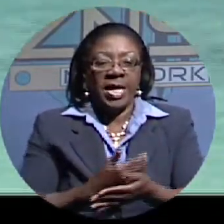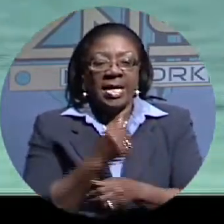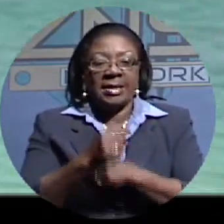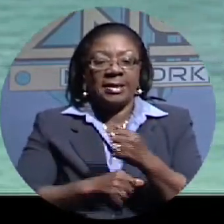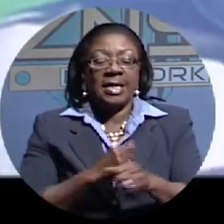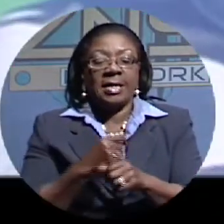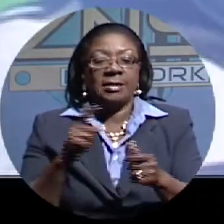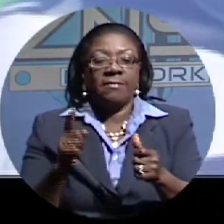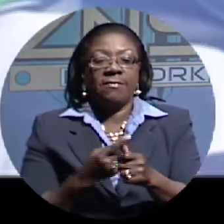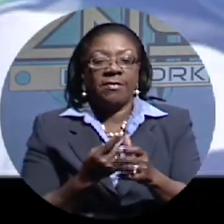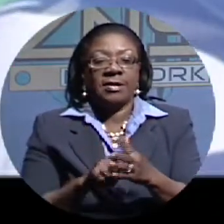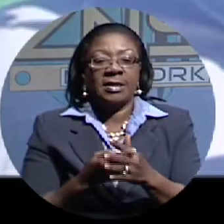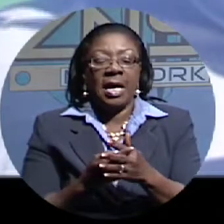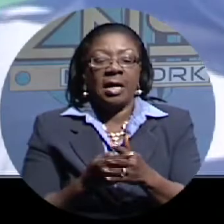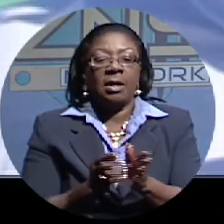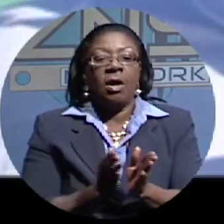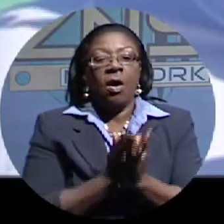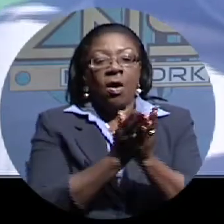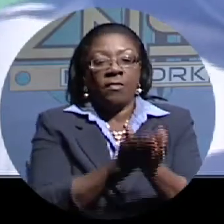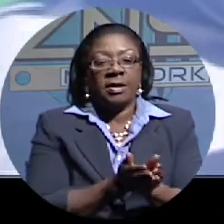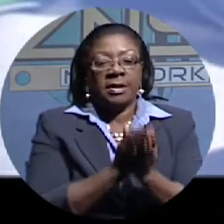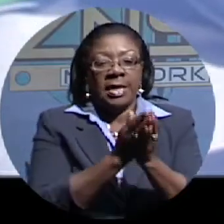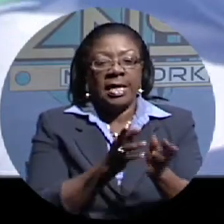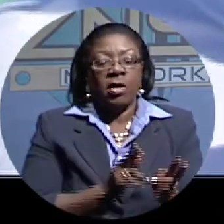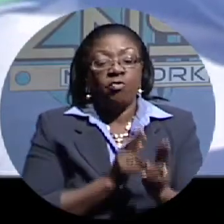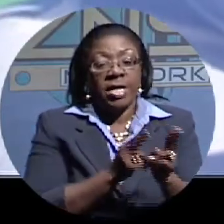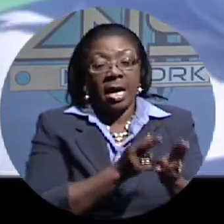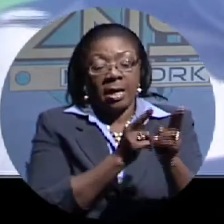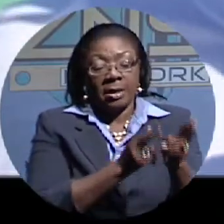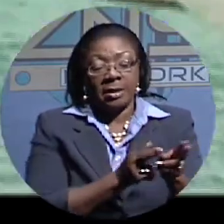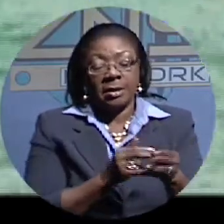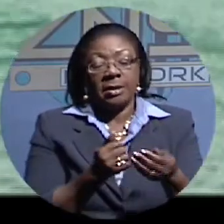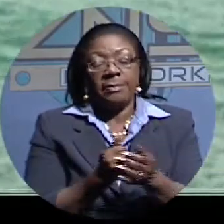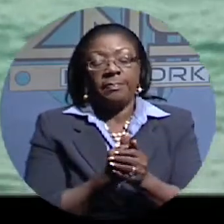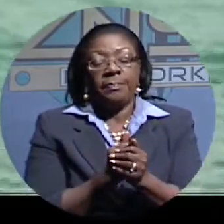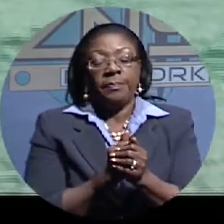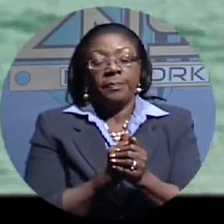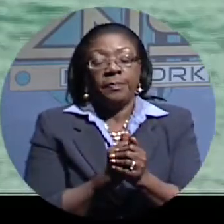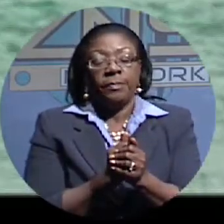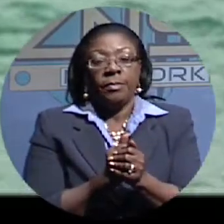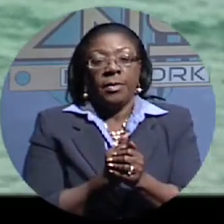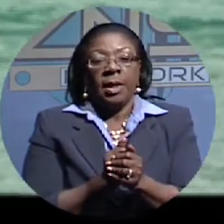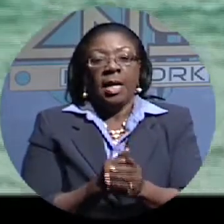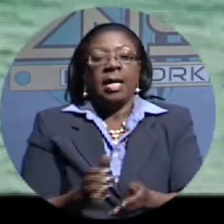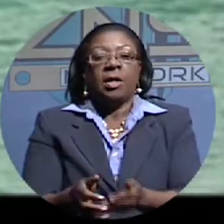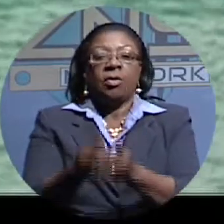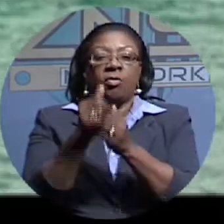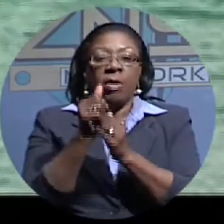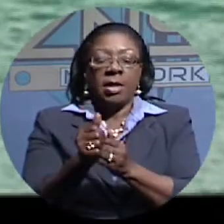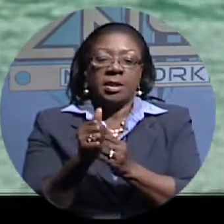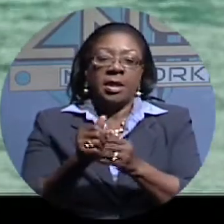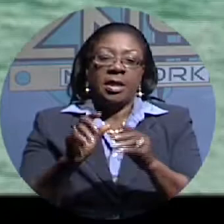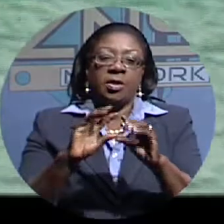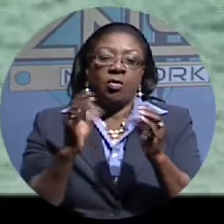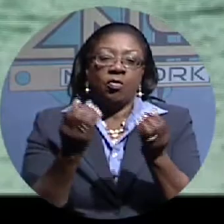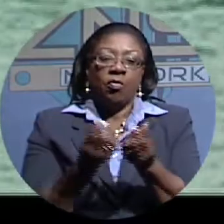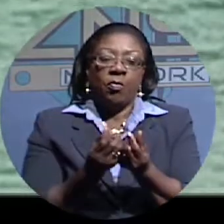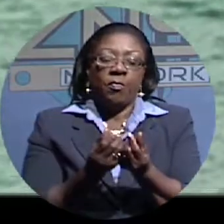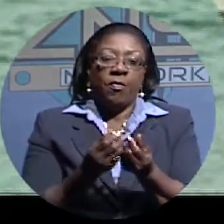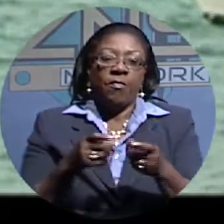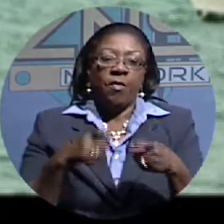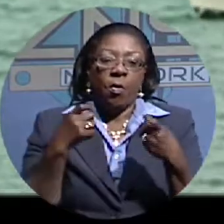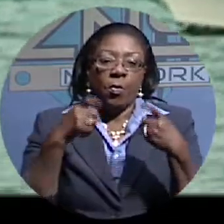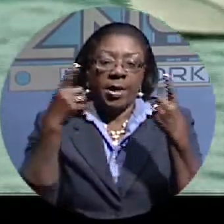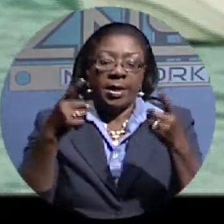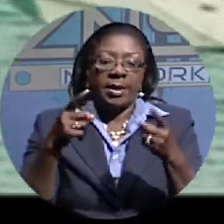So, but Reds, take that step first to make it happen. I congratulate the crew of Golden Girl for winning the